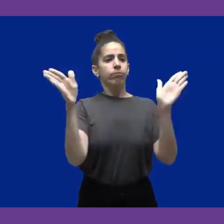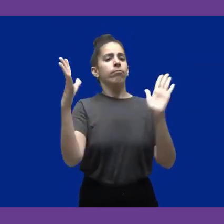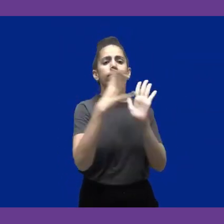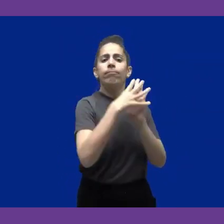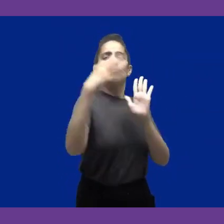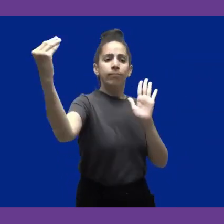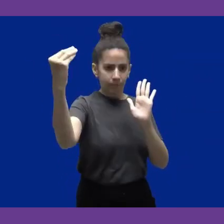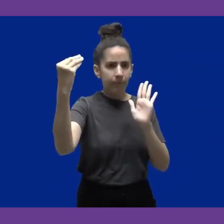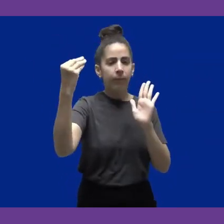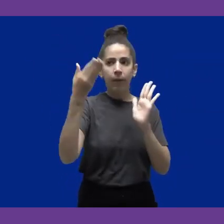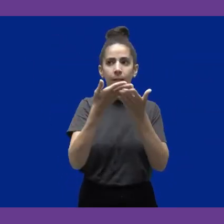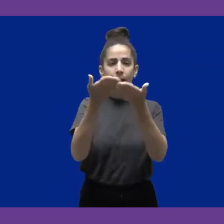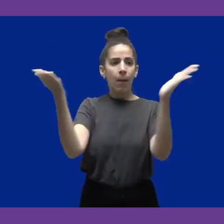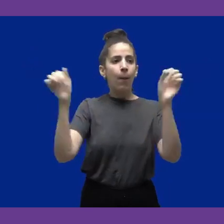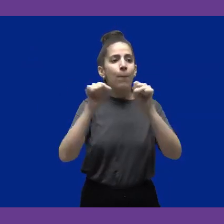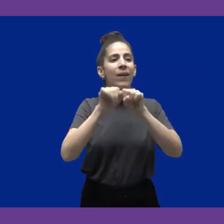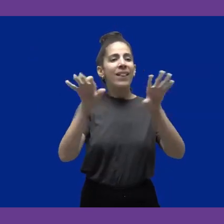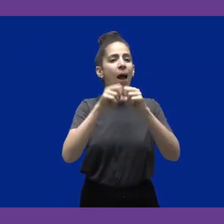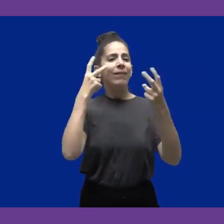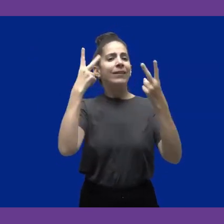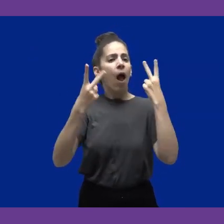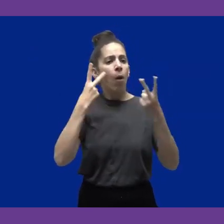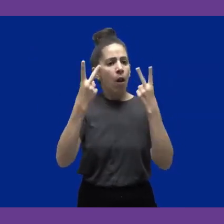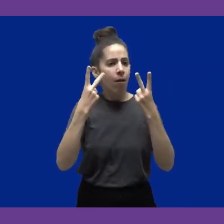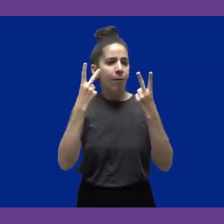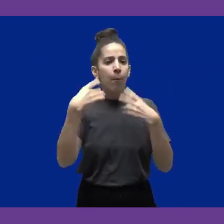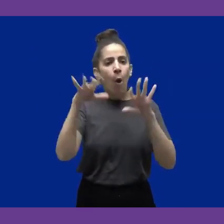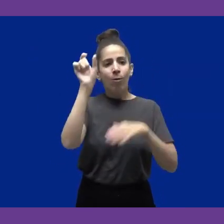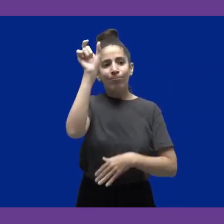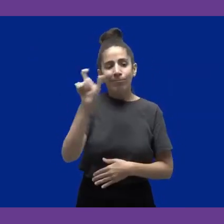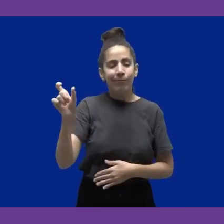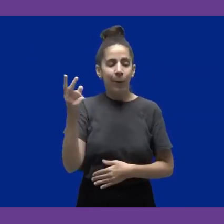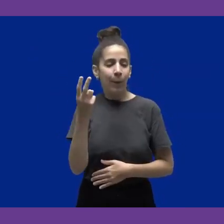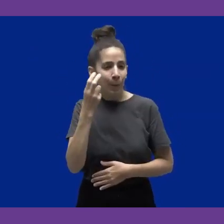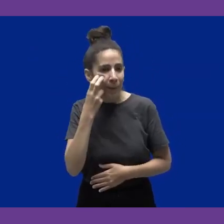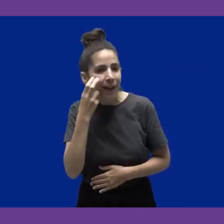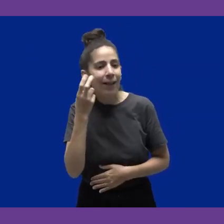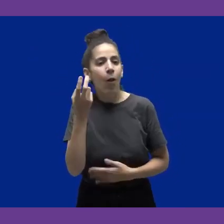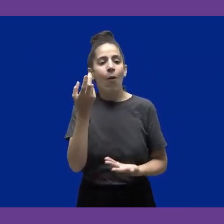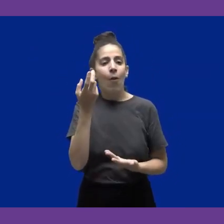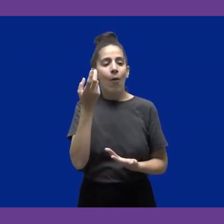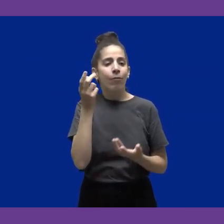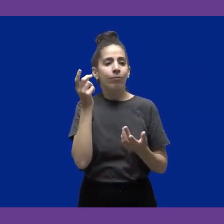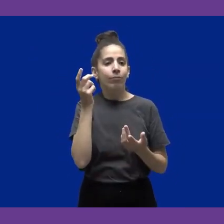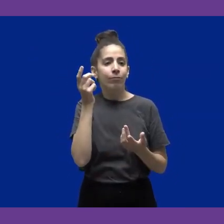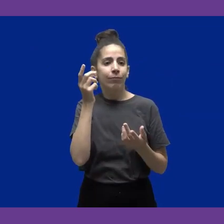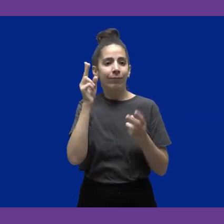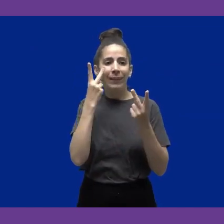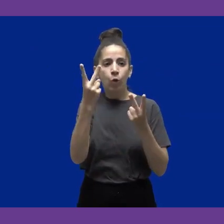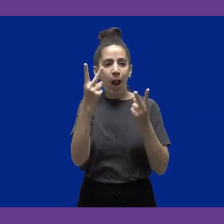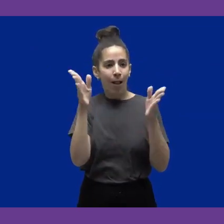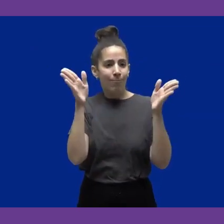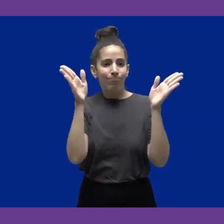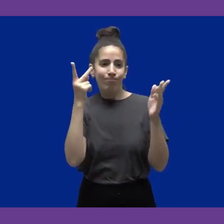and visual impaired audiences? Again, I think we can refer to the annexes of the